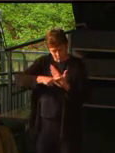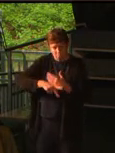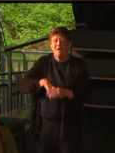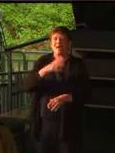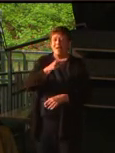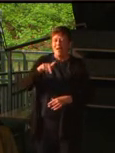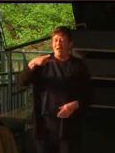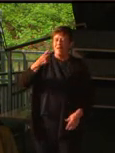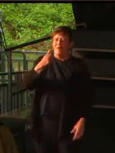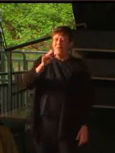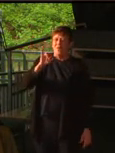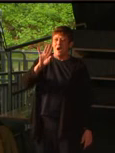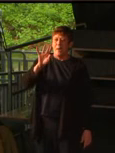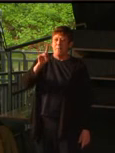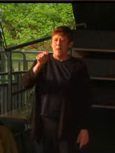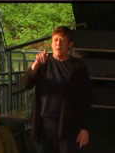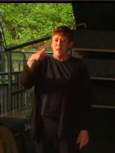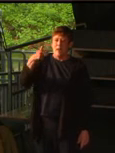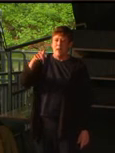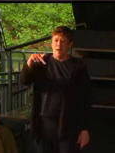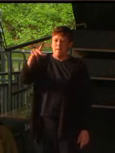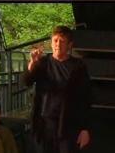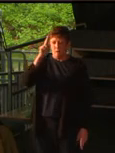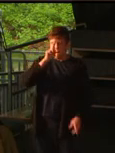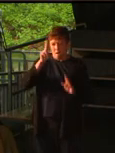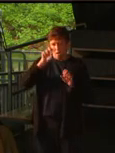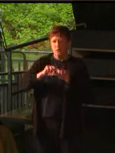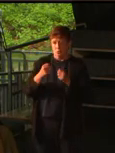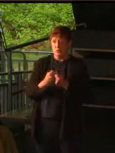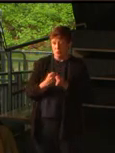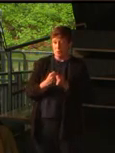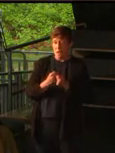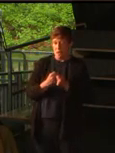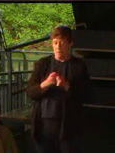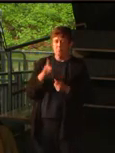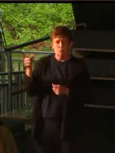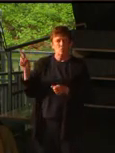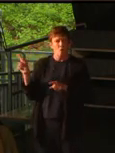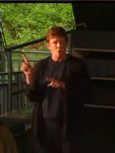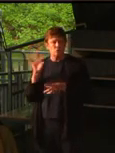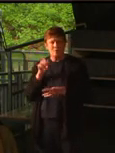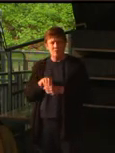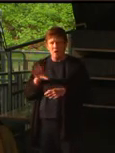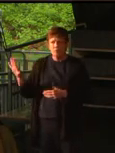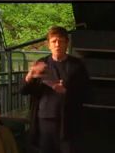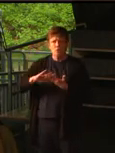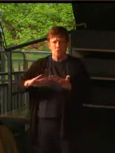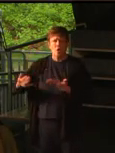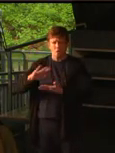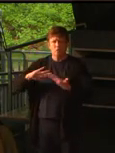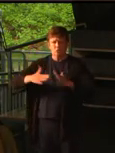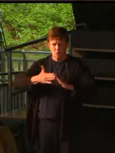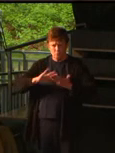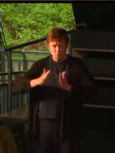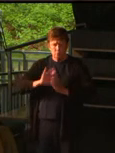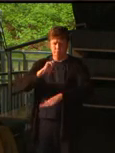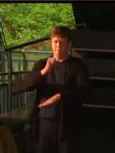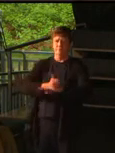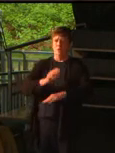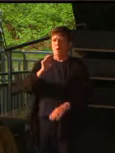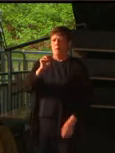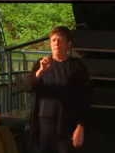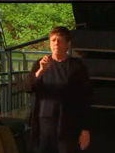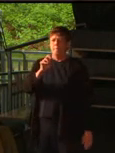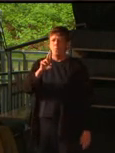Phi Theta Kappa Honor Society. She also engaged with her college community by founding the Mortals Club,